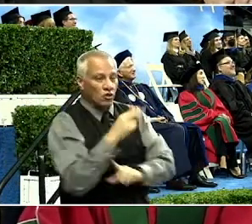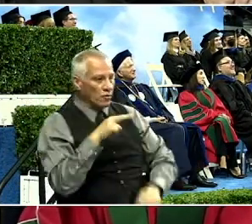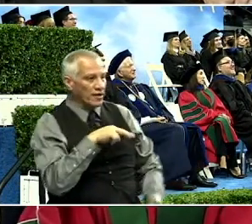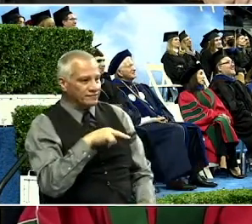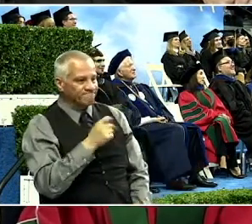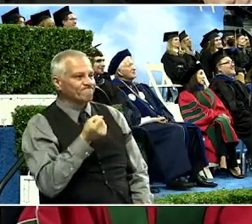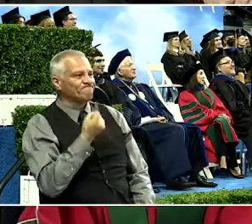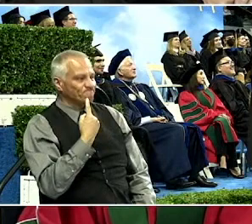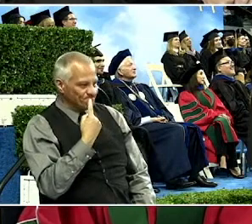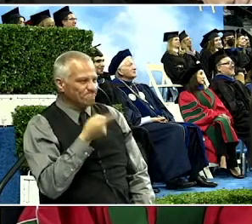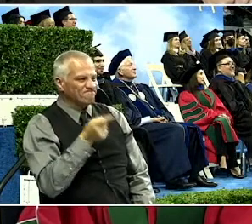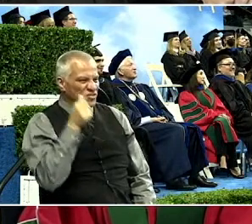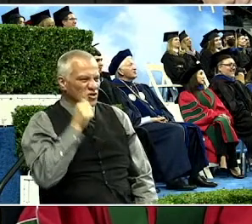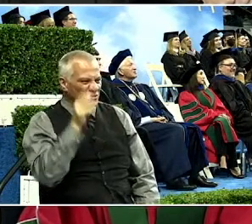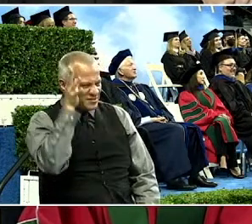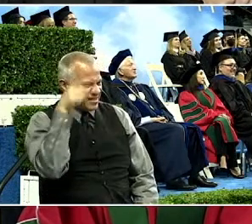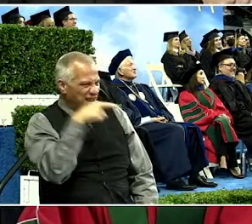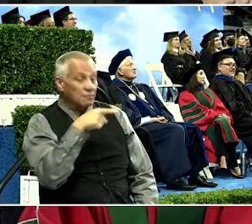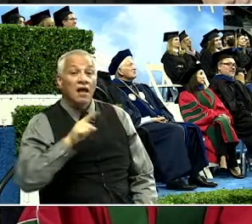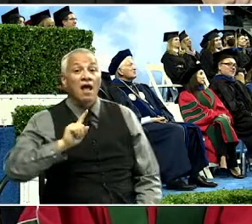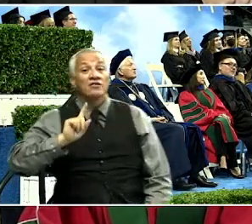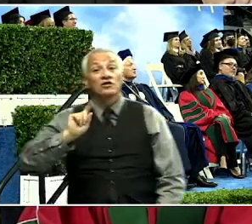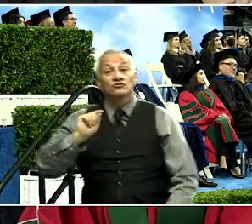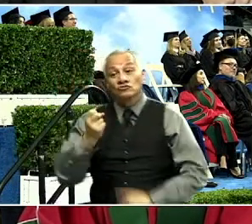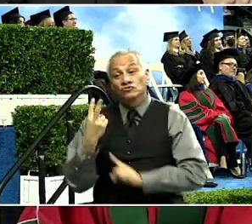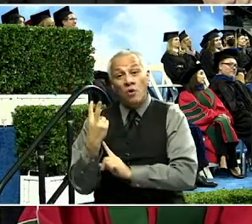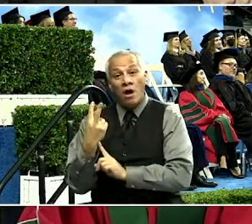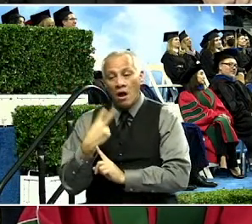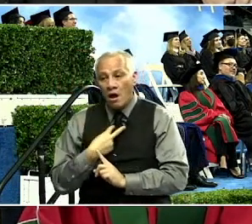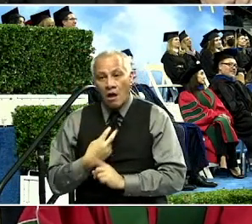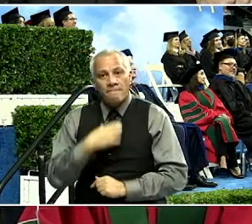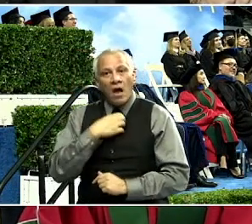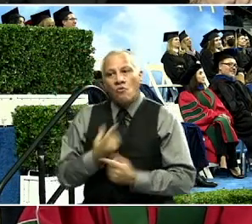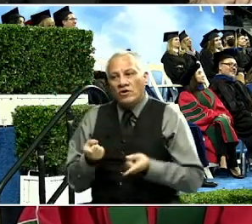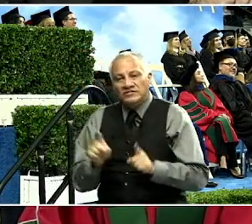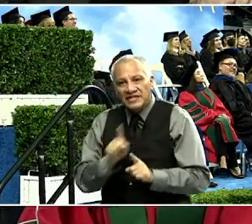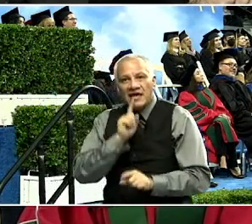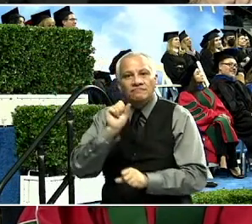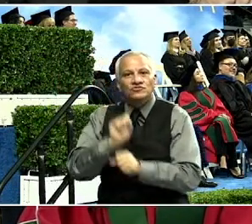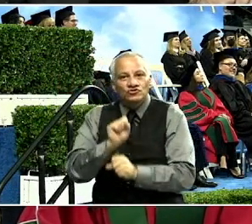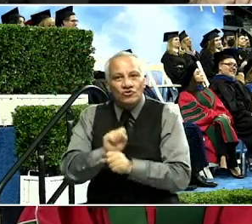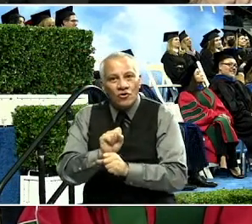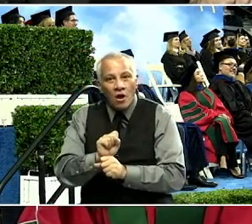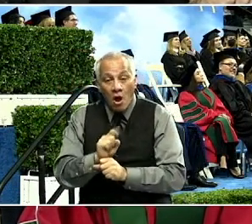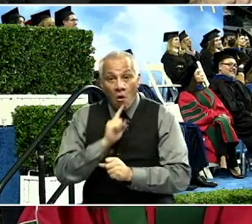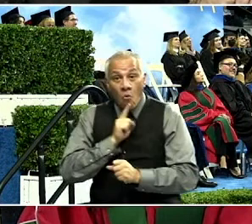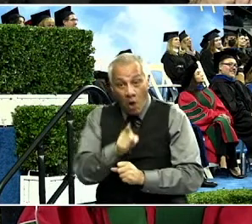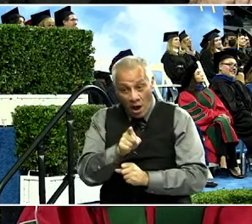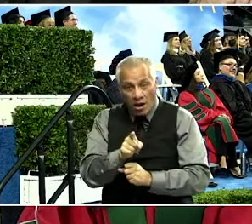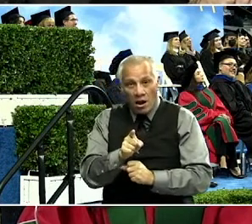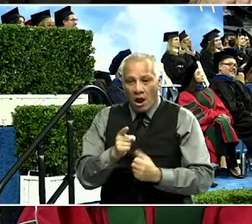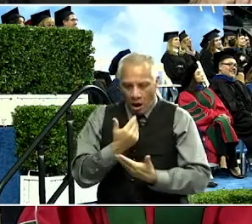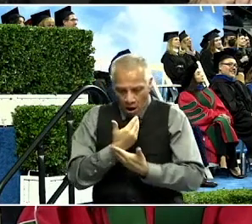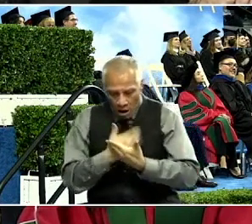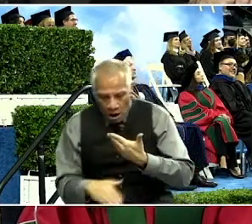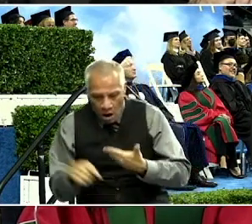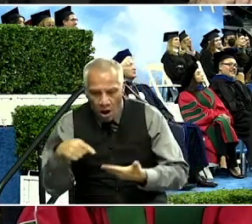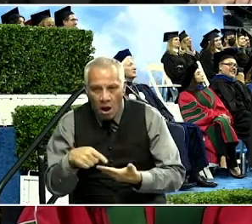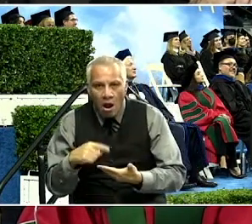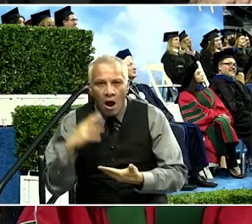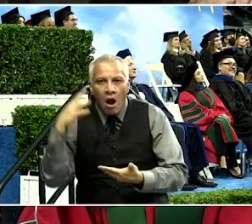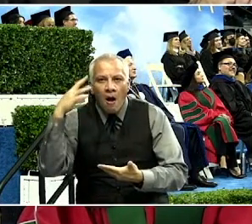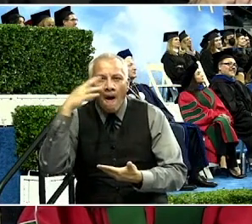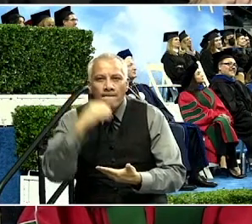Then on May 17th of 2012, my wish came true when a beautiful, healthy baby girl was